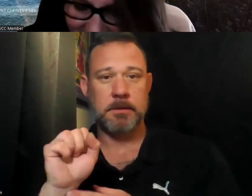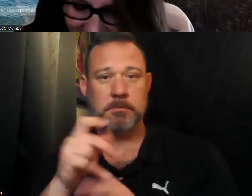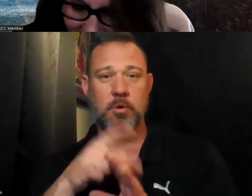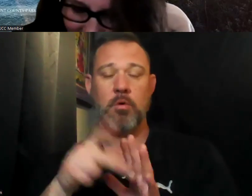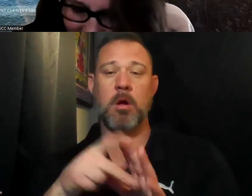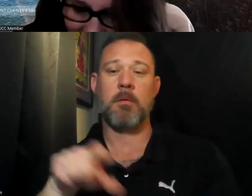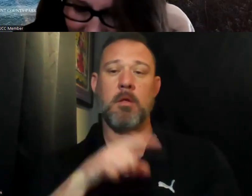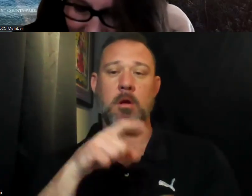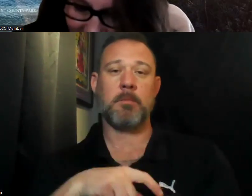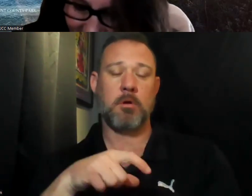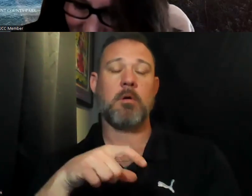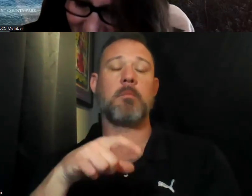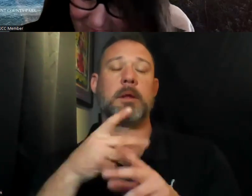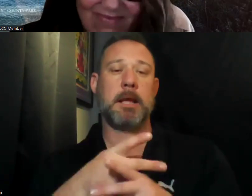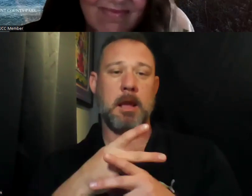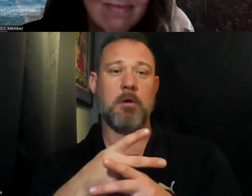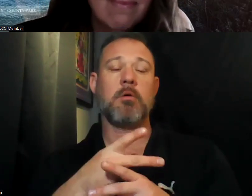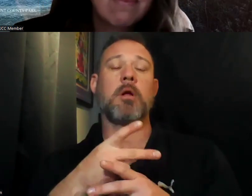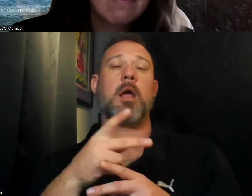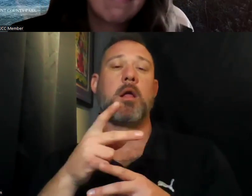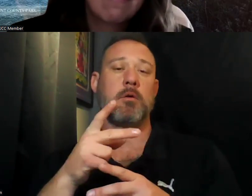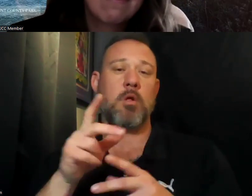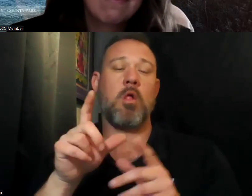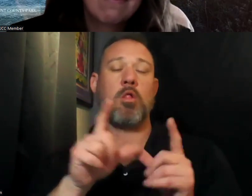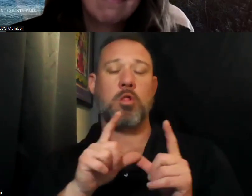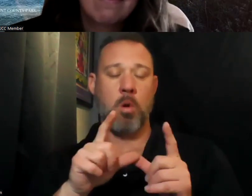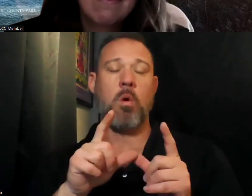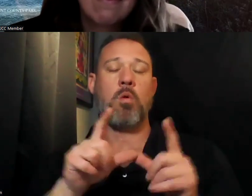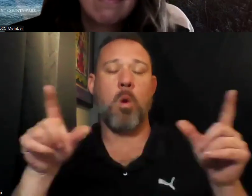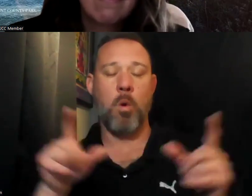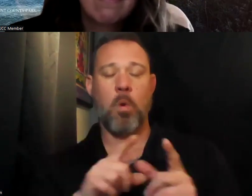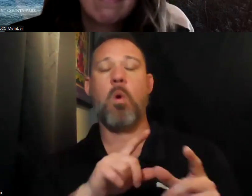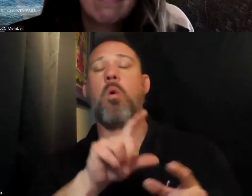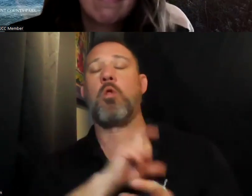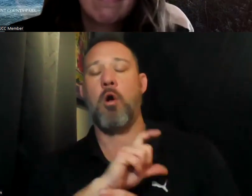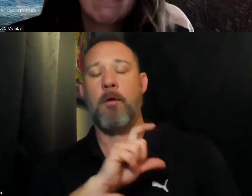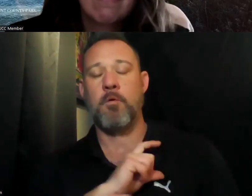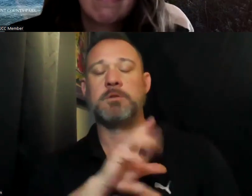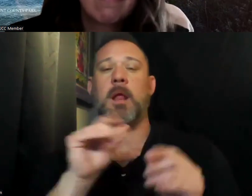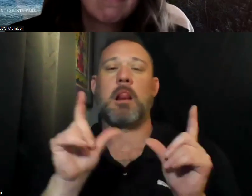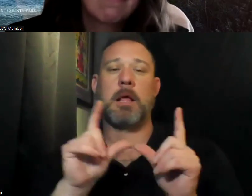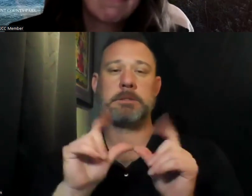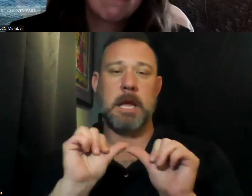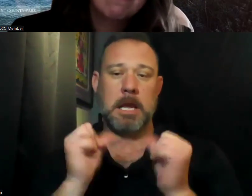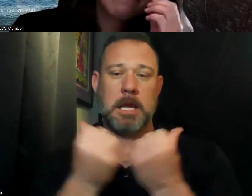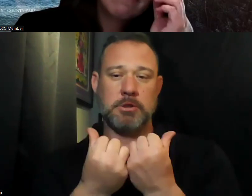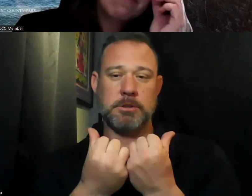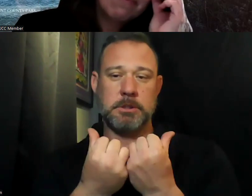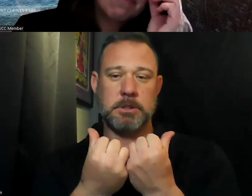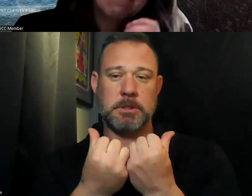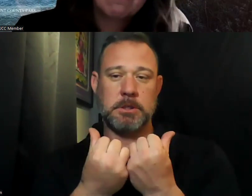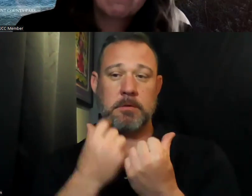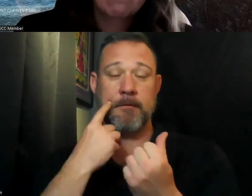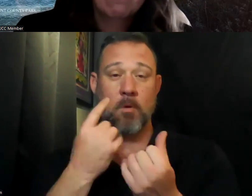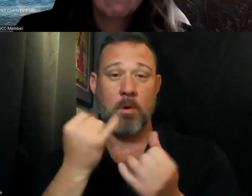long-term care ombudsman programs, and local law enforcement, as well as the licensing agencies. For individuals trying to